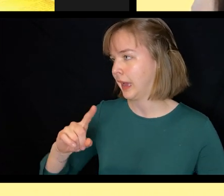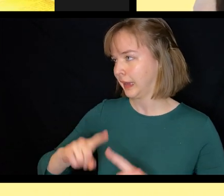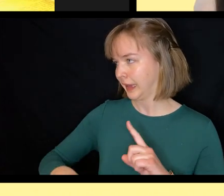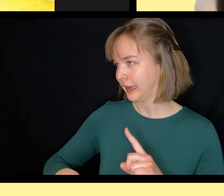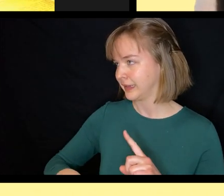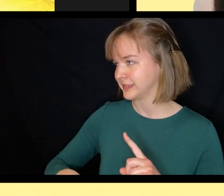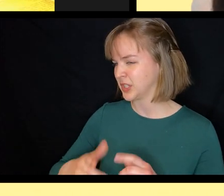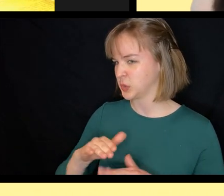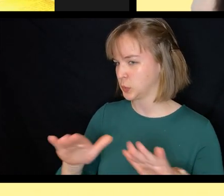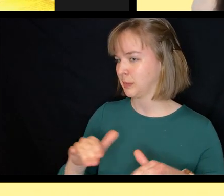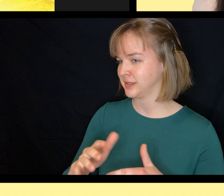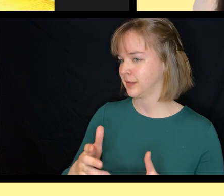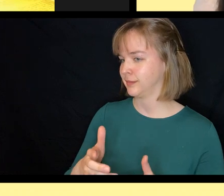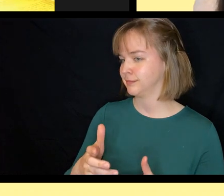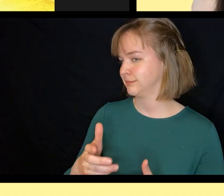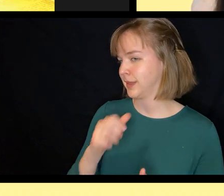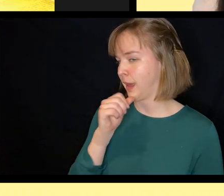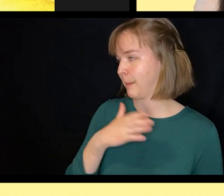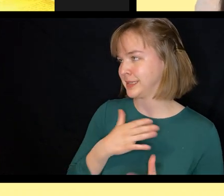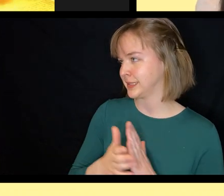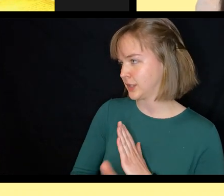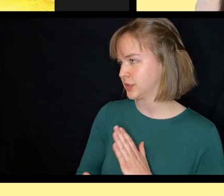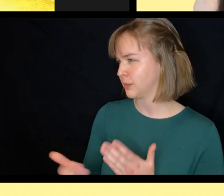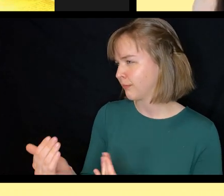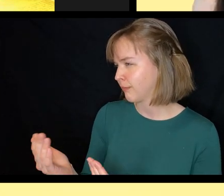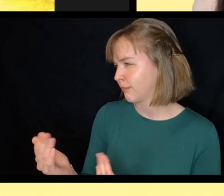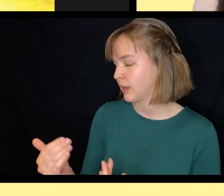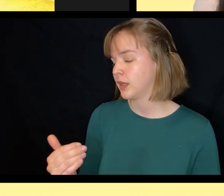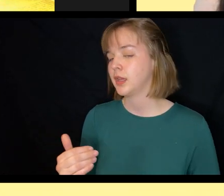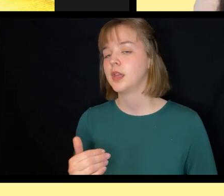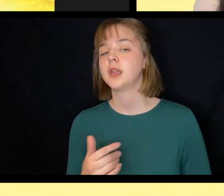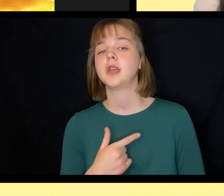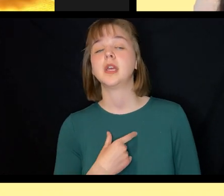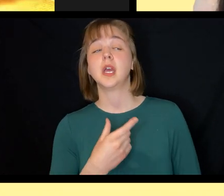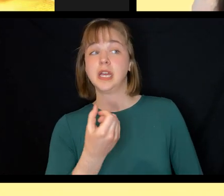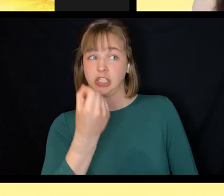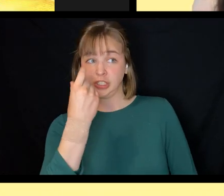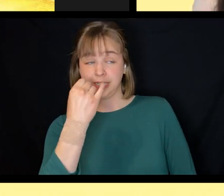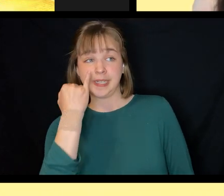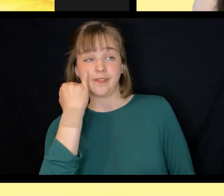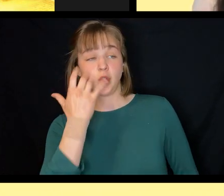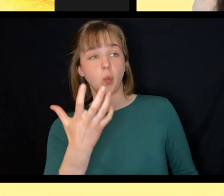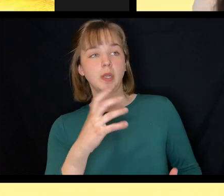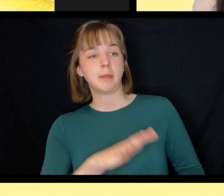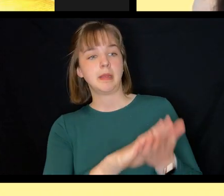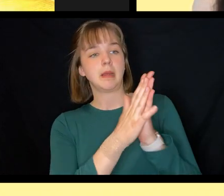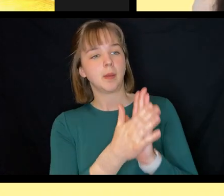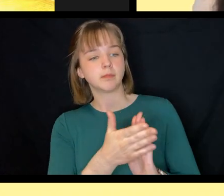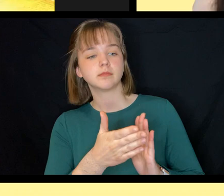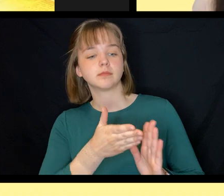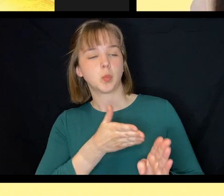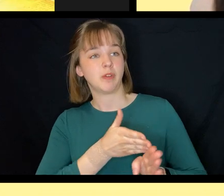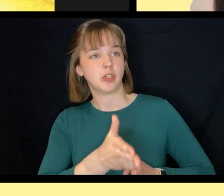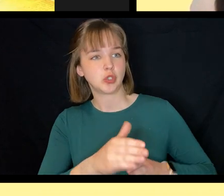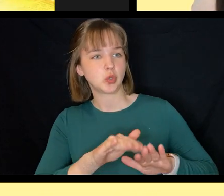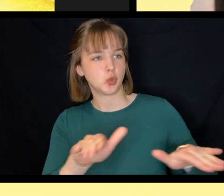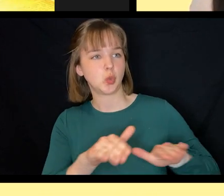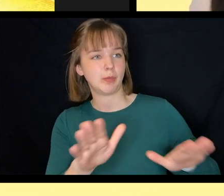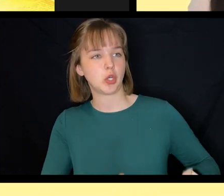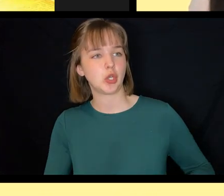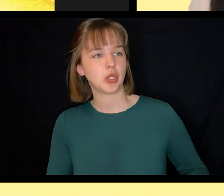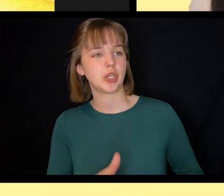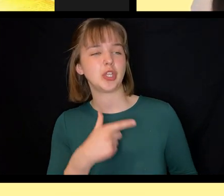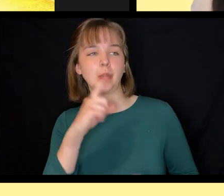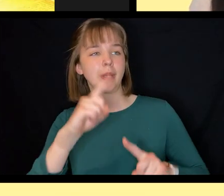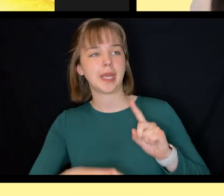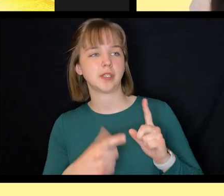shape? So we started off like when I was first swimming, like you don't want to just jump right in and crush yourself. Otherwise your body's going to hate